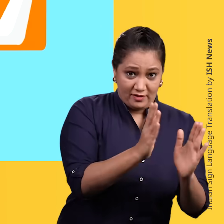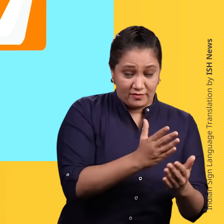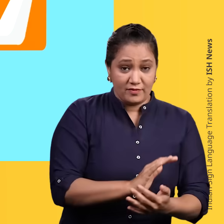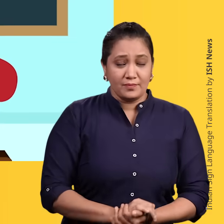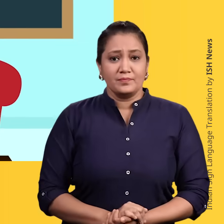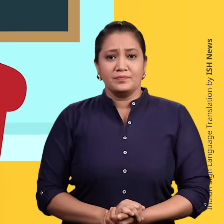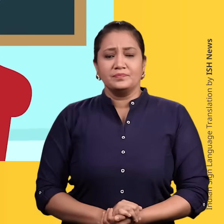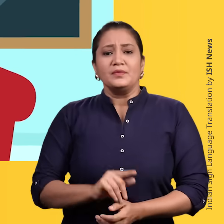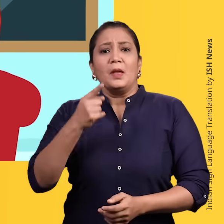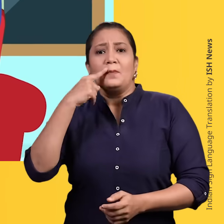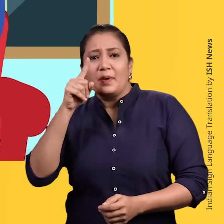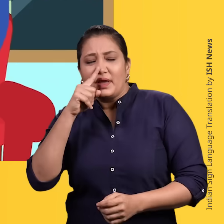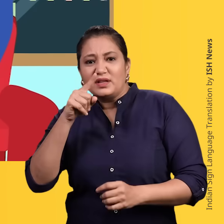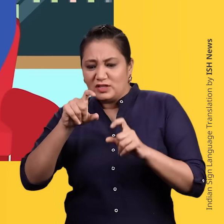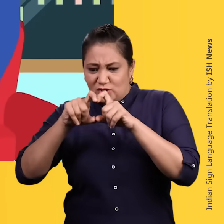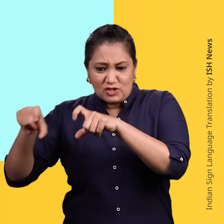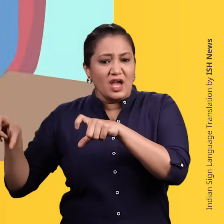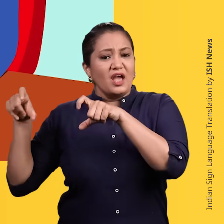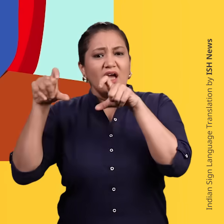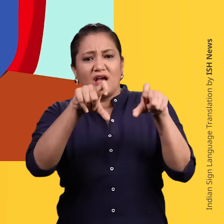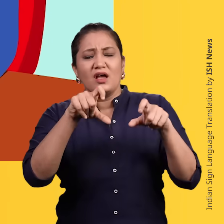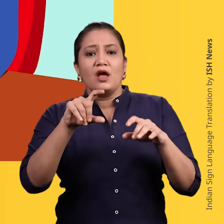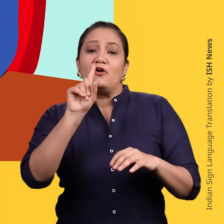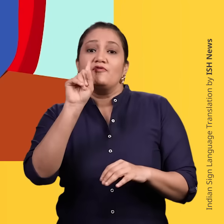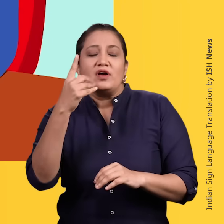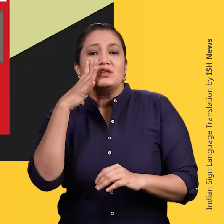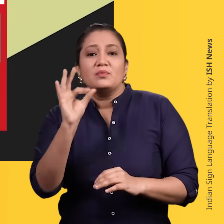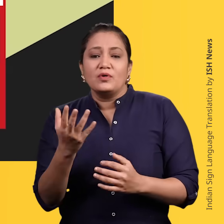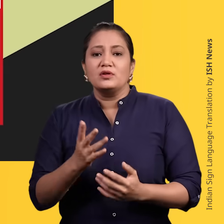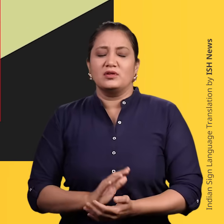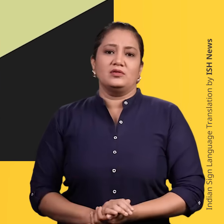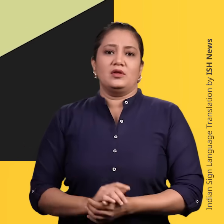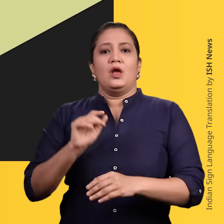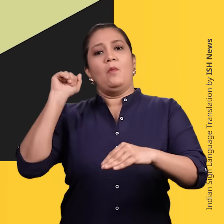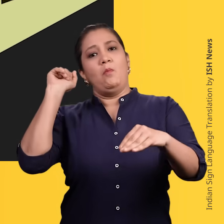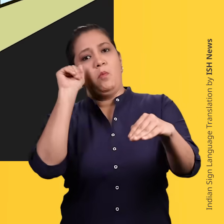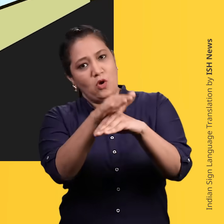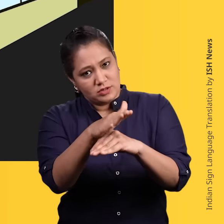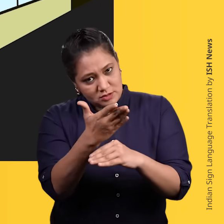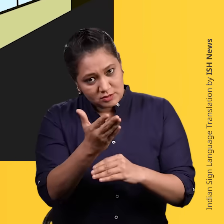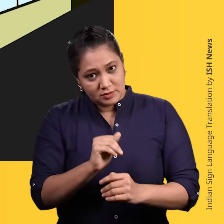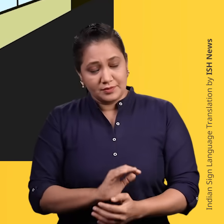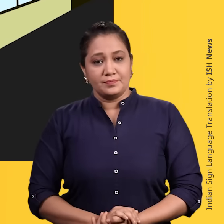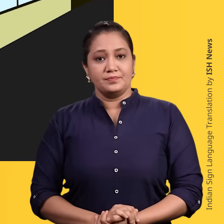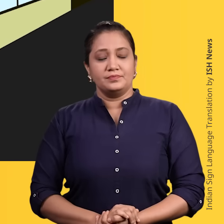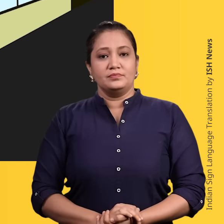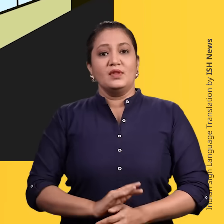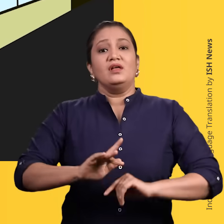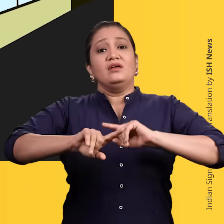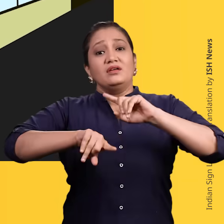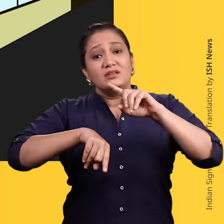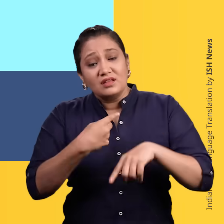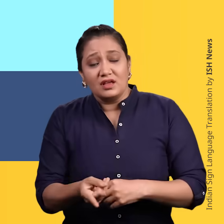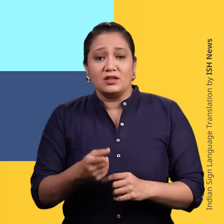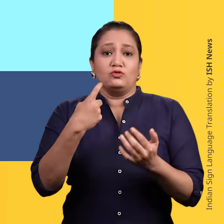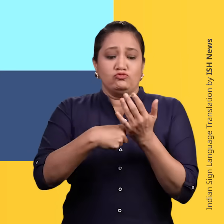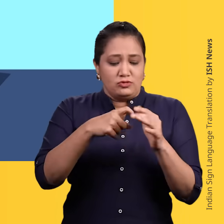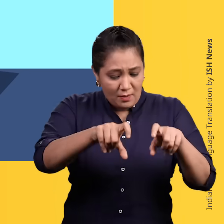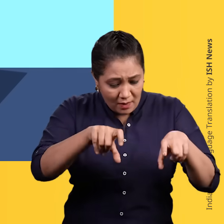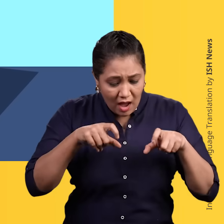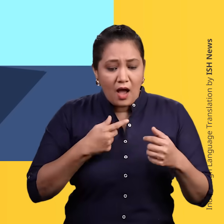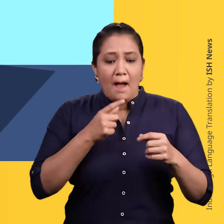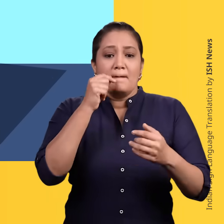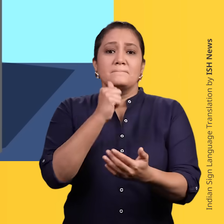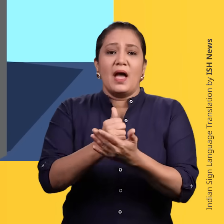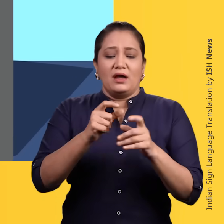own. If his parents send him a check, firstly, they would need to mail it to him. And then